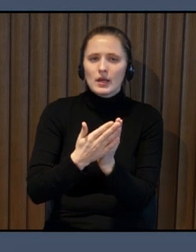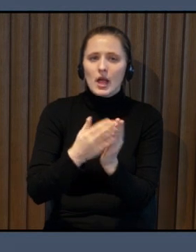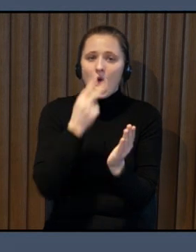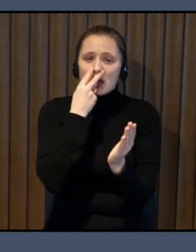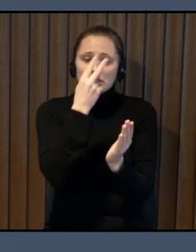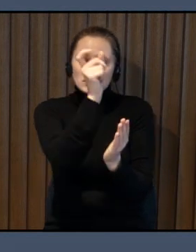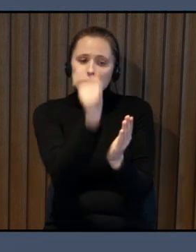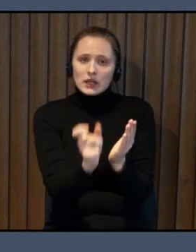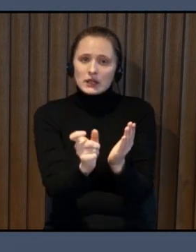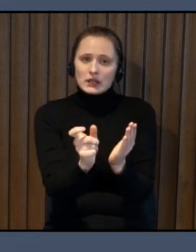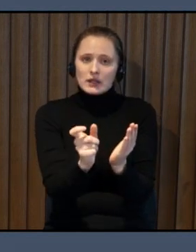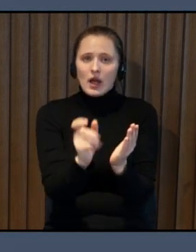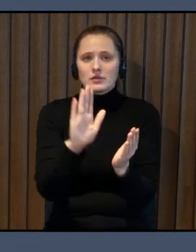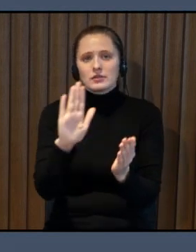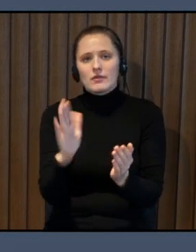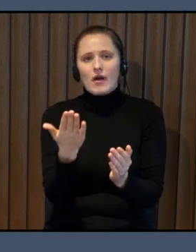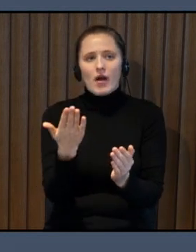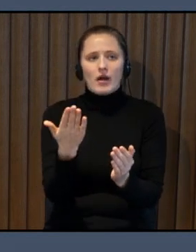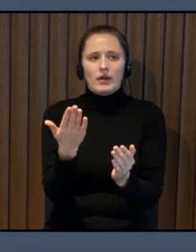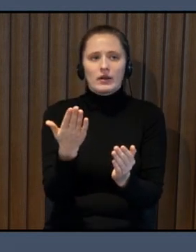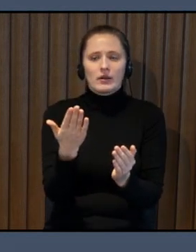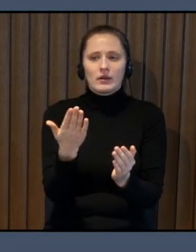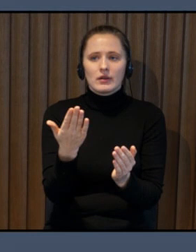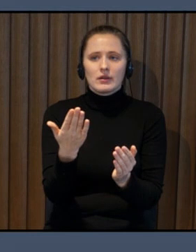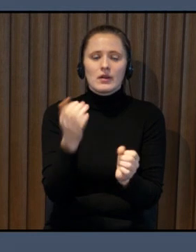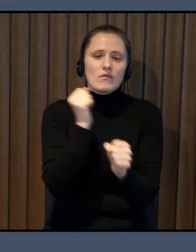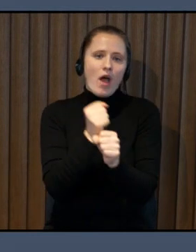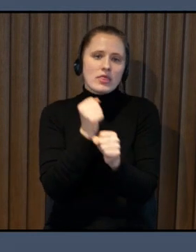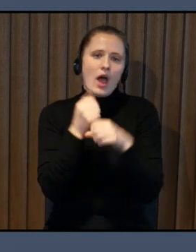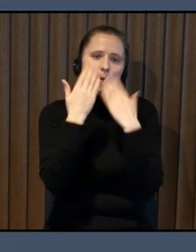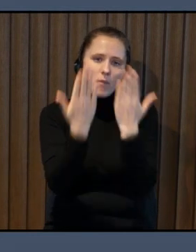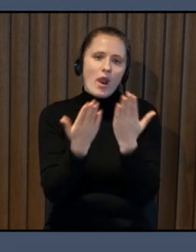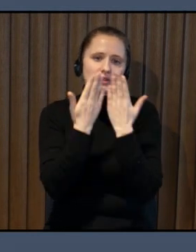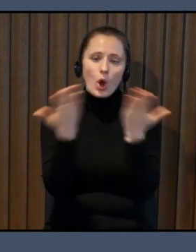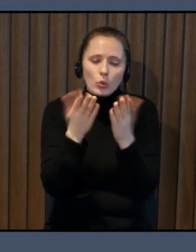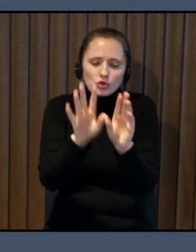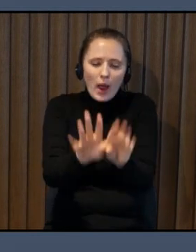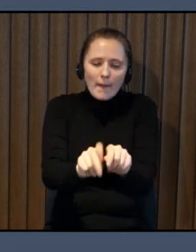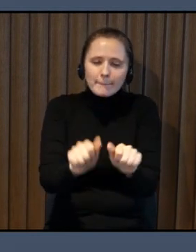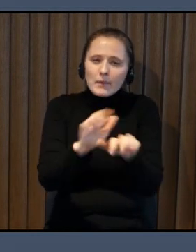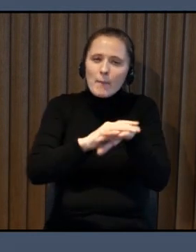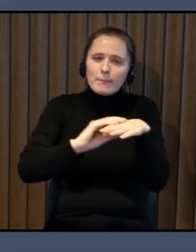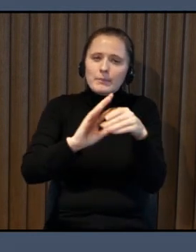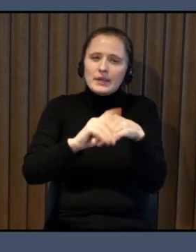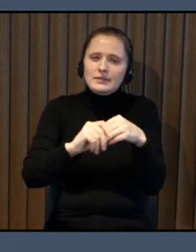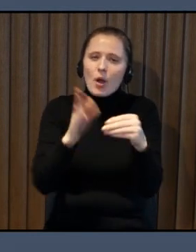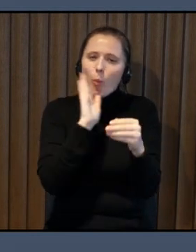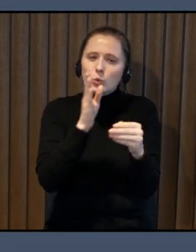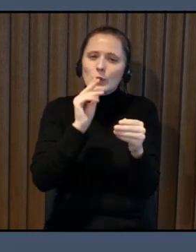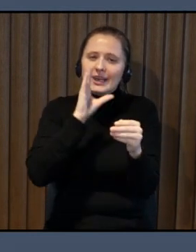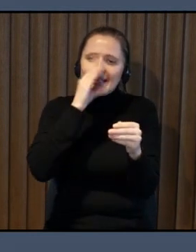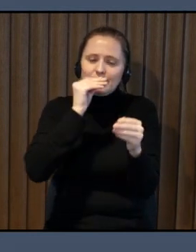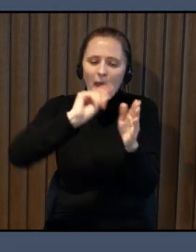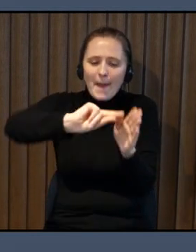this work there were a guest book. So everyone who looked at it or touched this